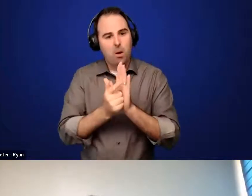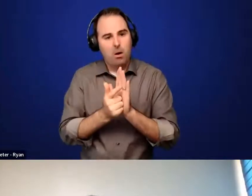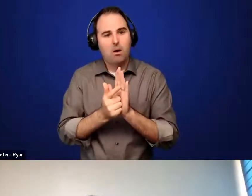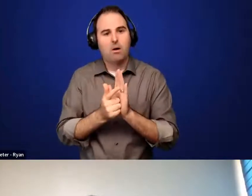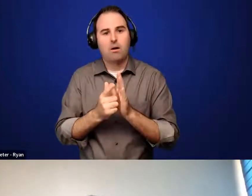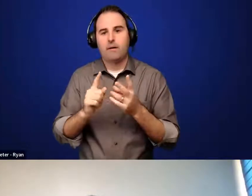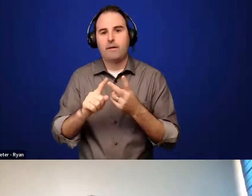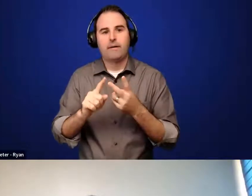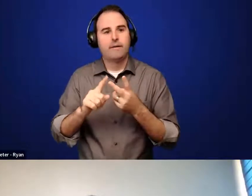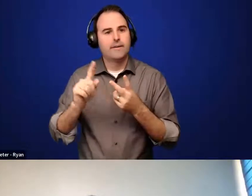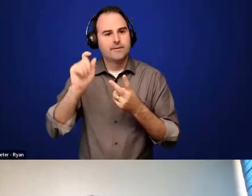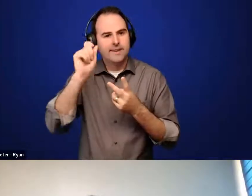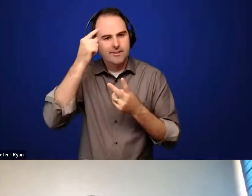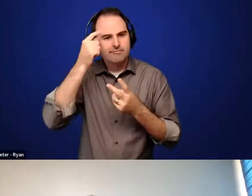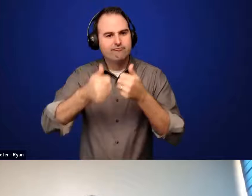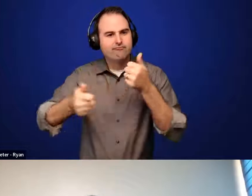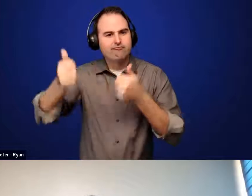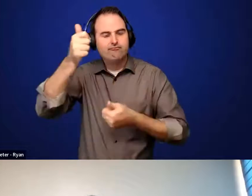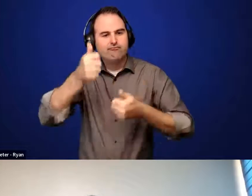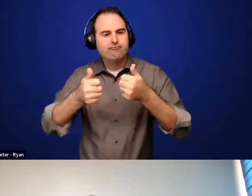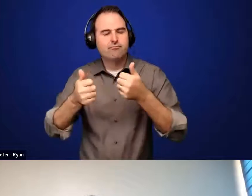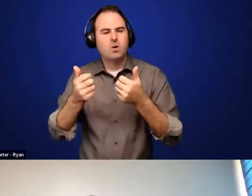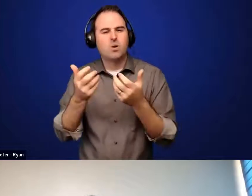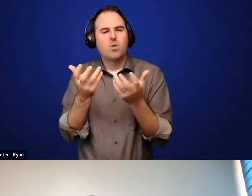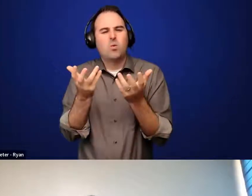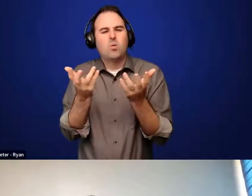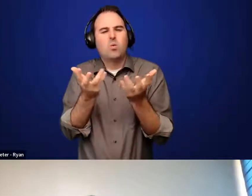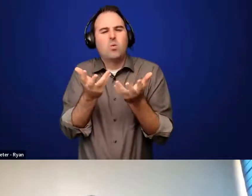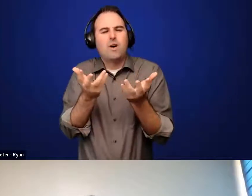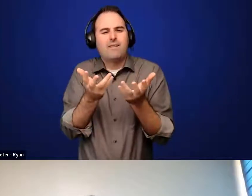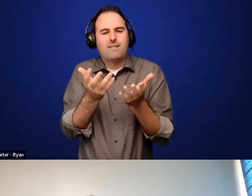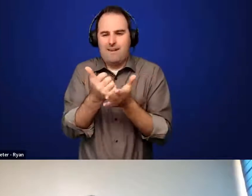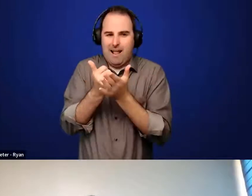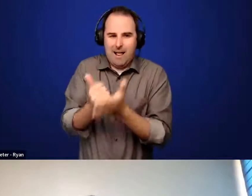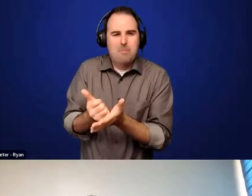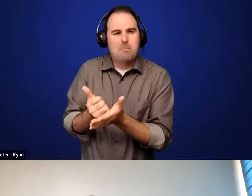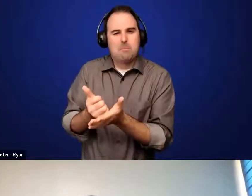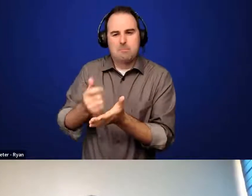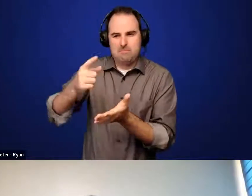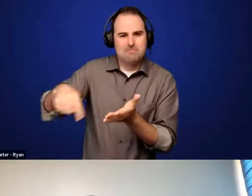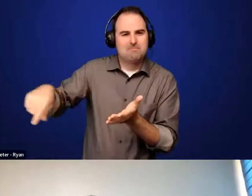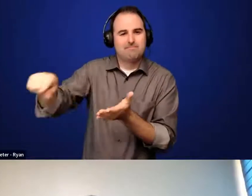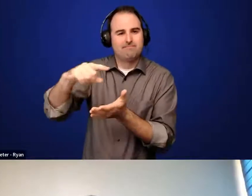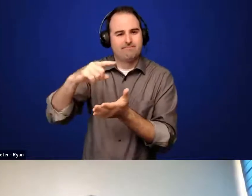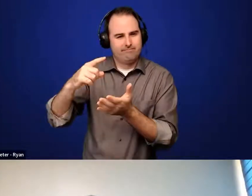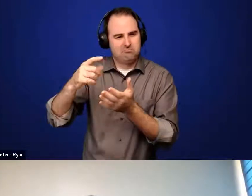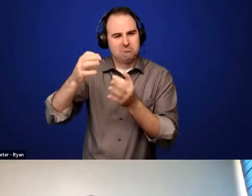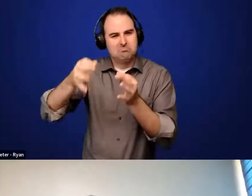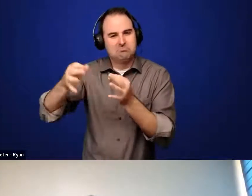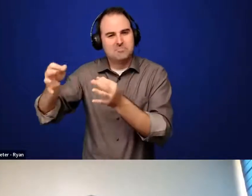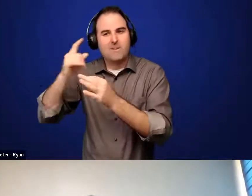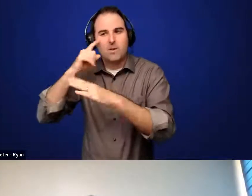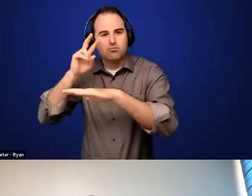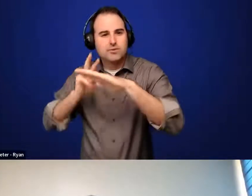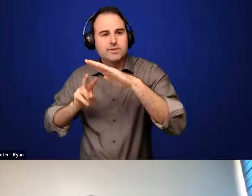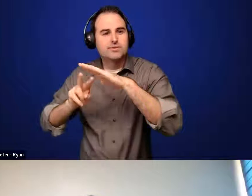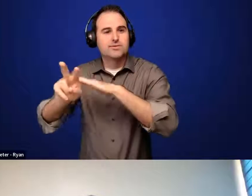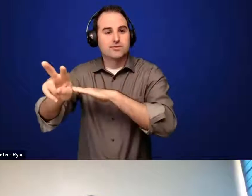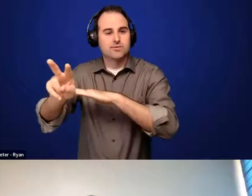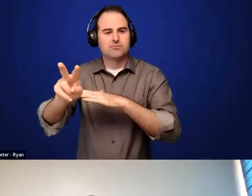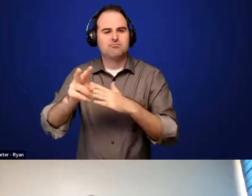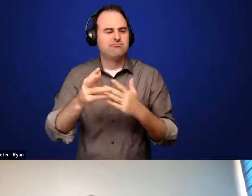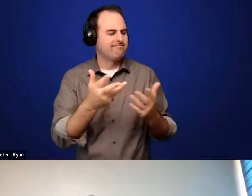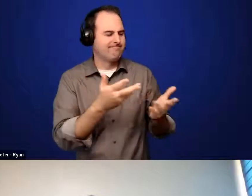in terms of bringing use to the table for policymakers for predictions that result from these